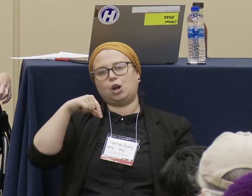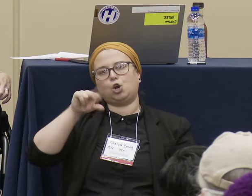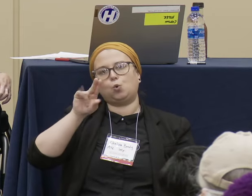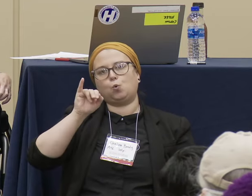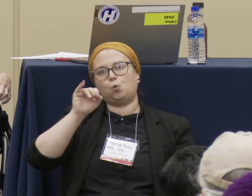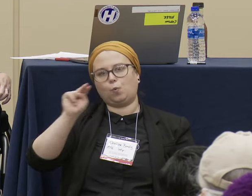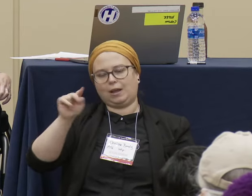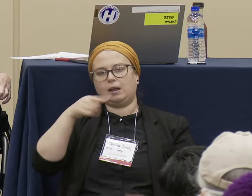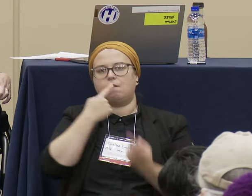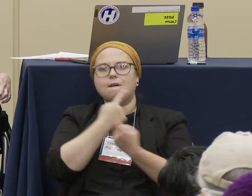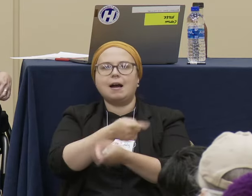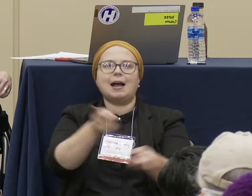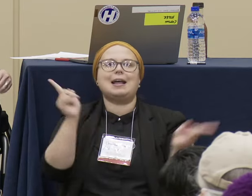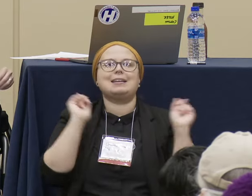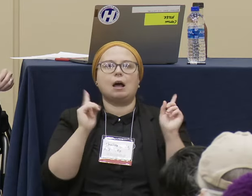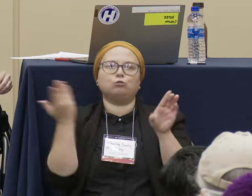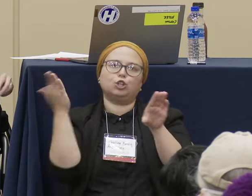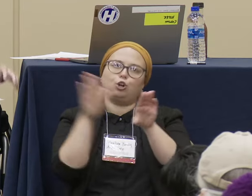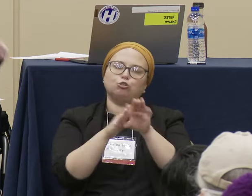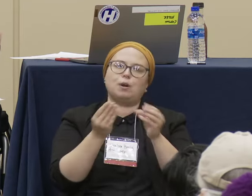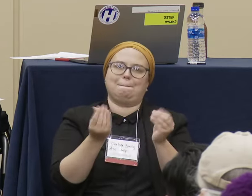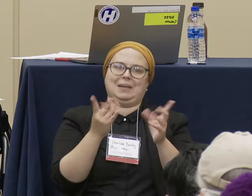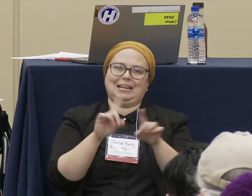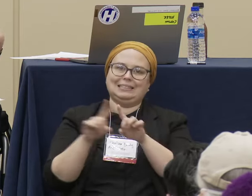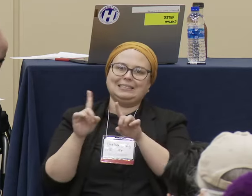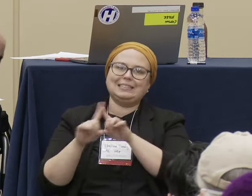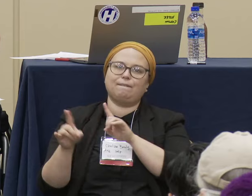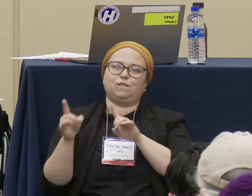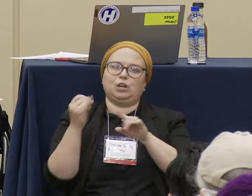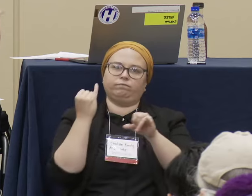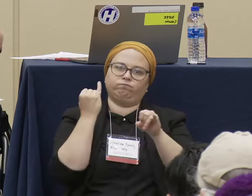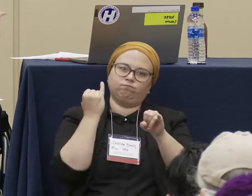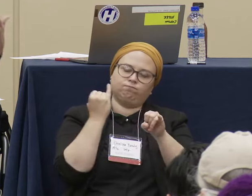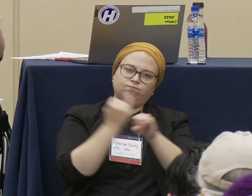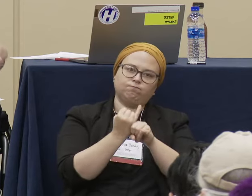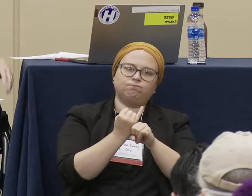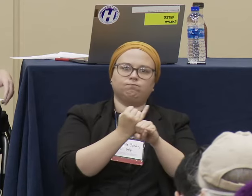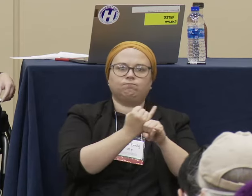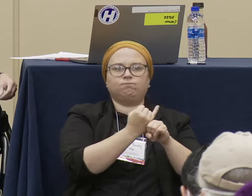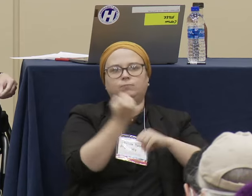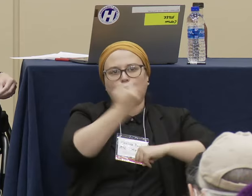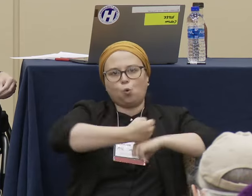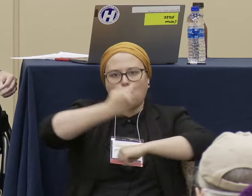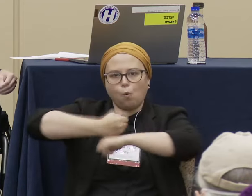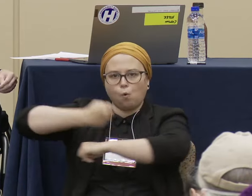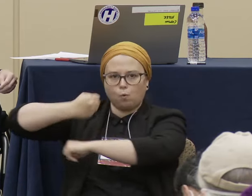closure of a variety of carceral facilities. So this was the